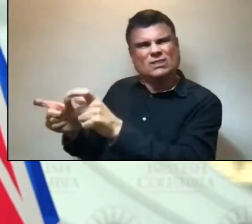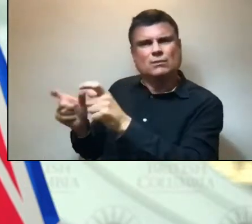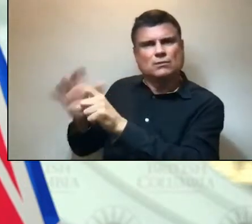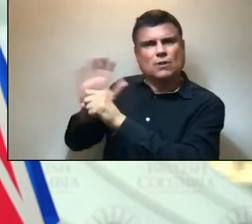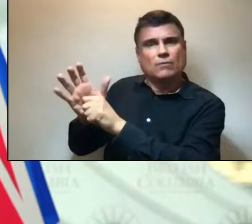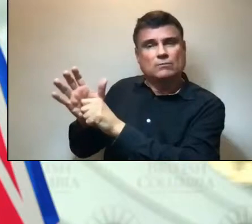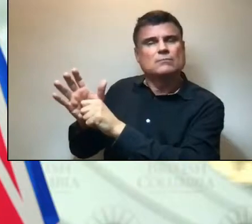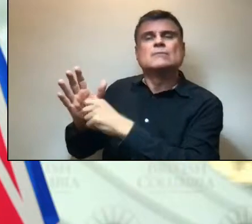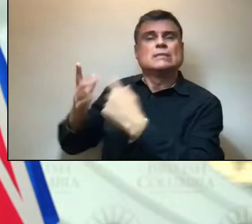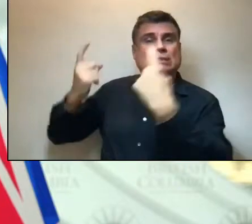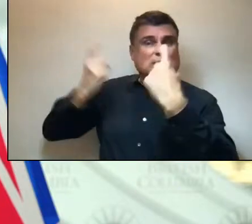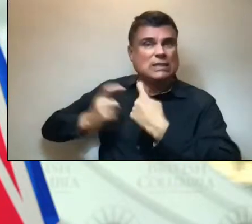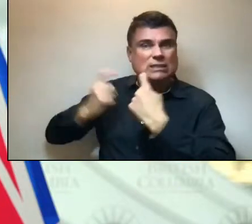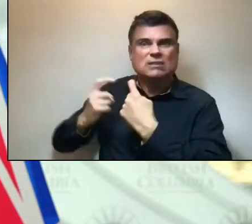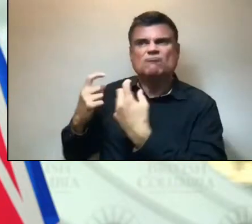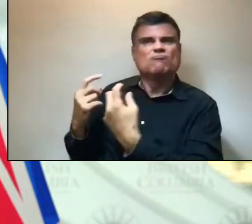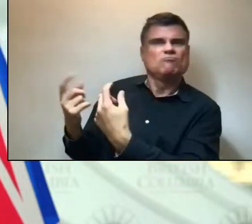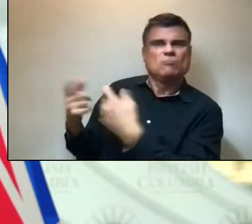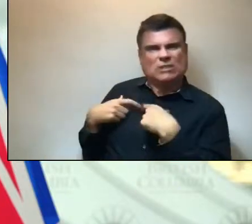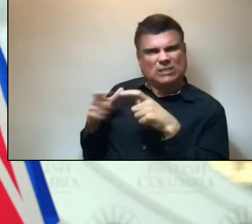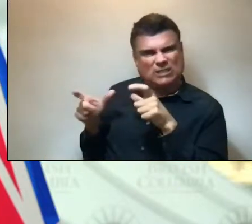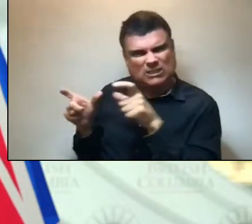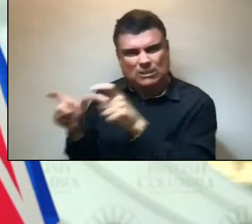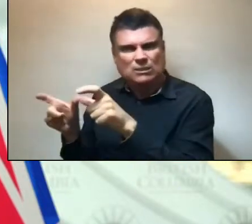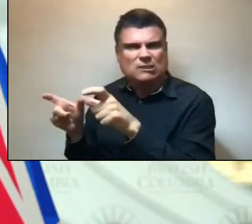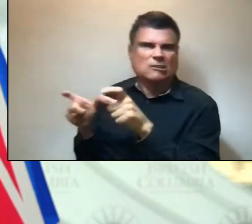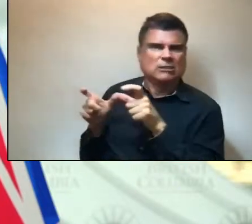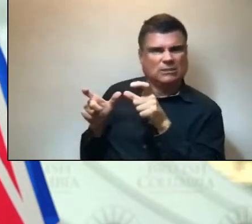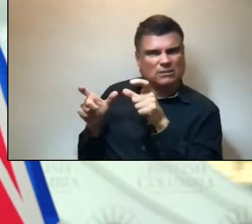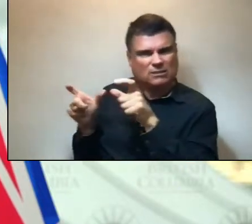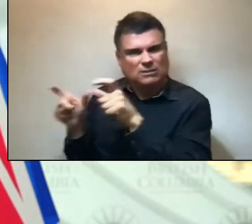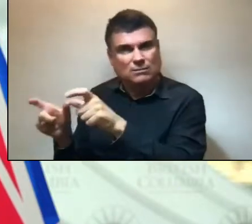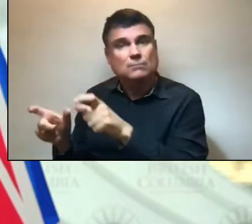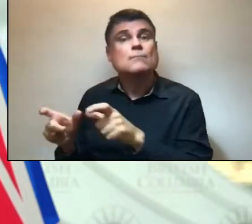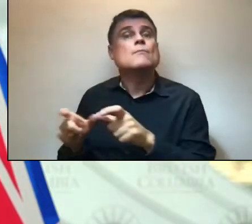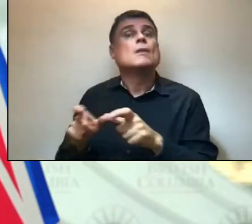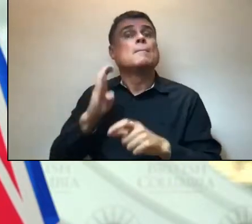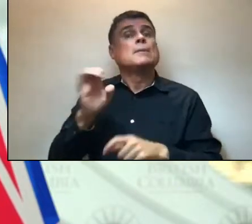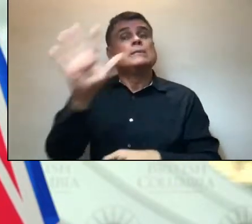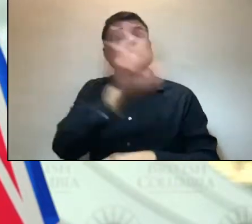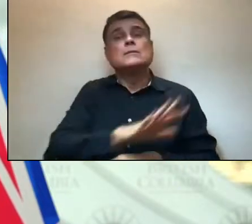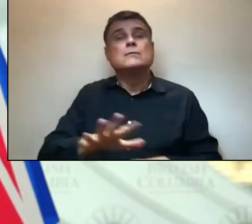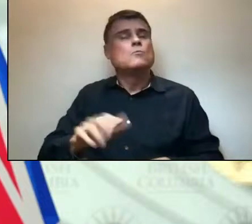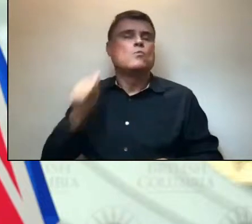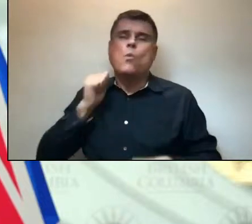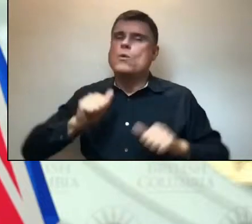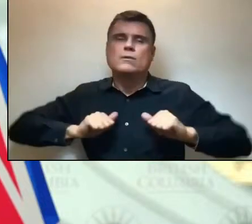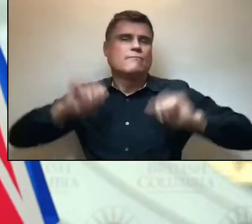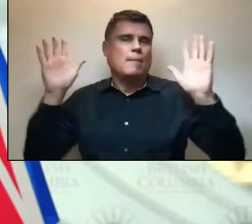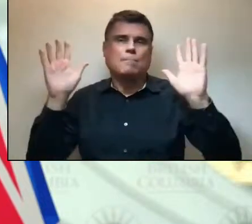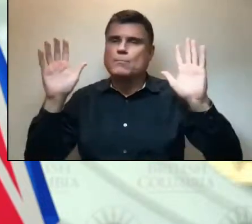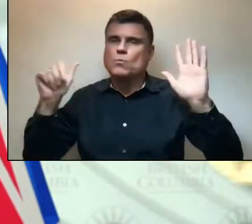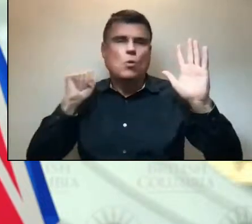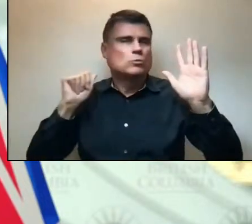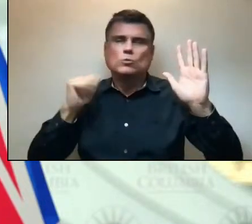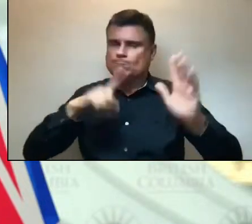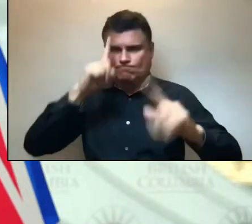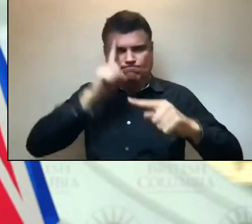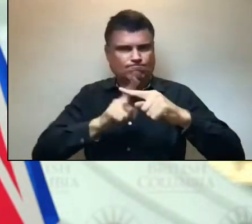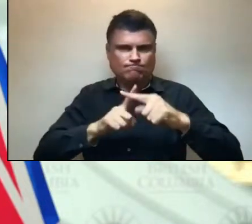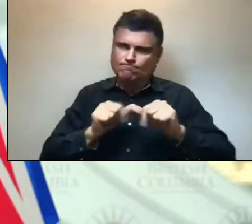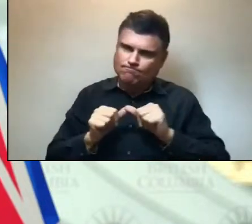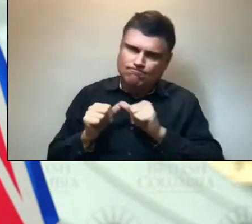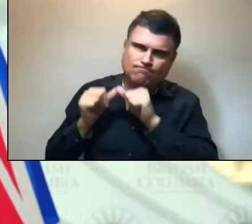British Columbians, as British Columbians, we do not give up. We are going to continue to fight and do what's necessary in this